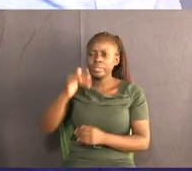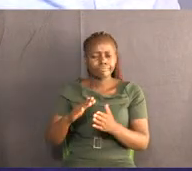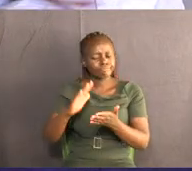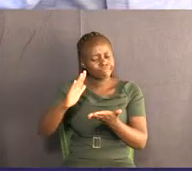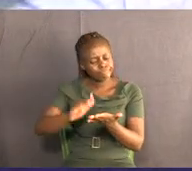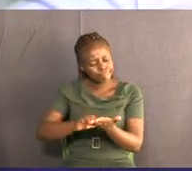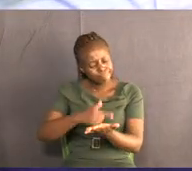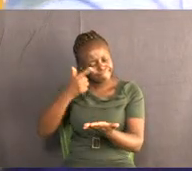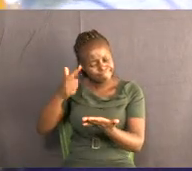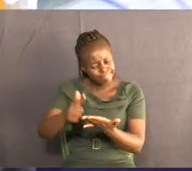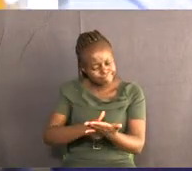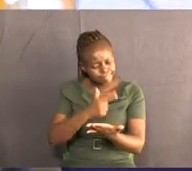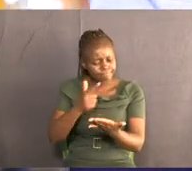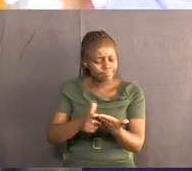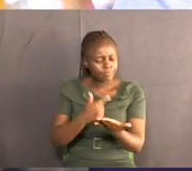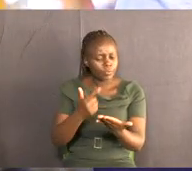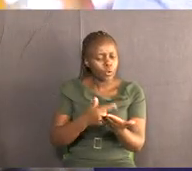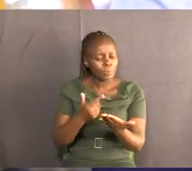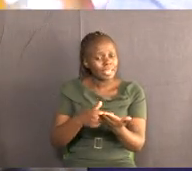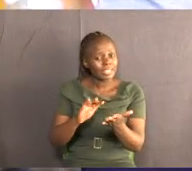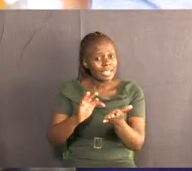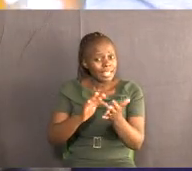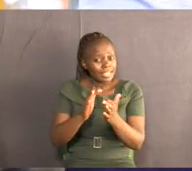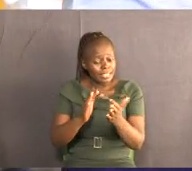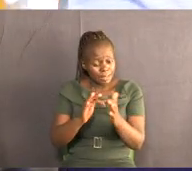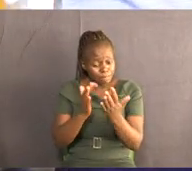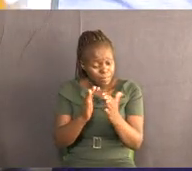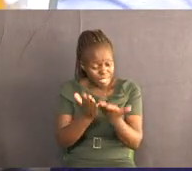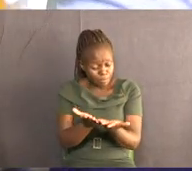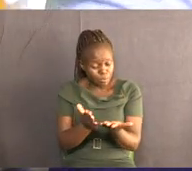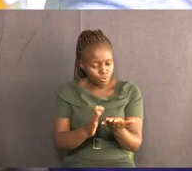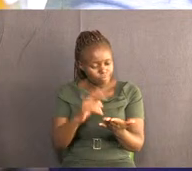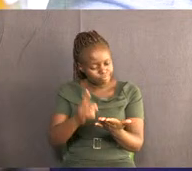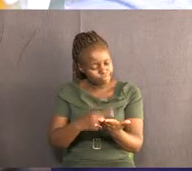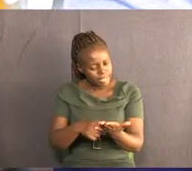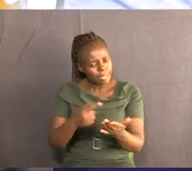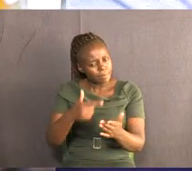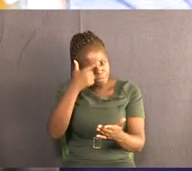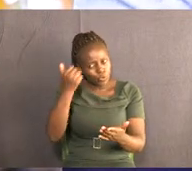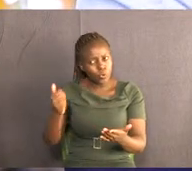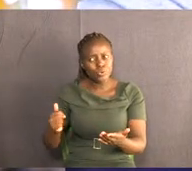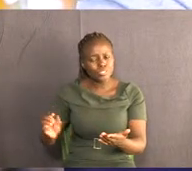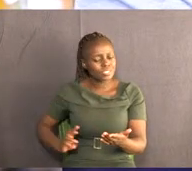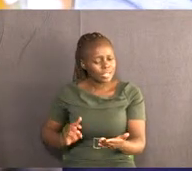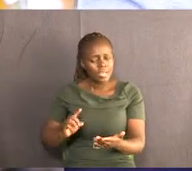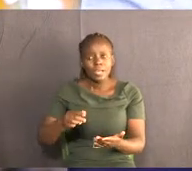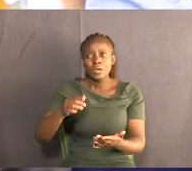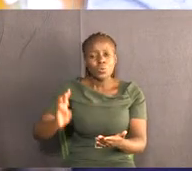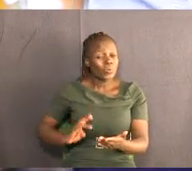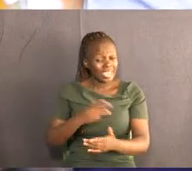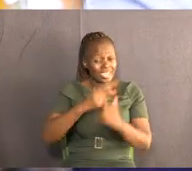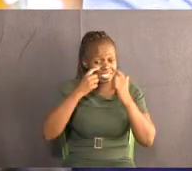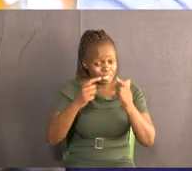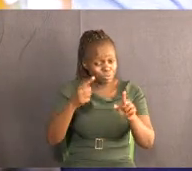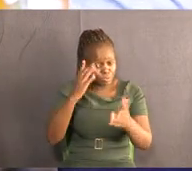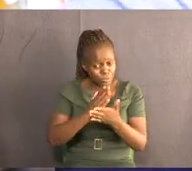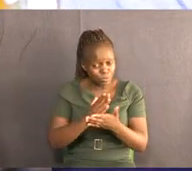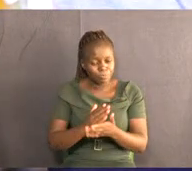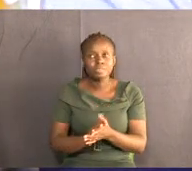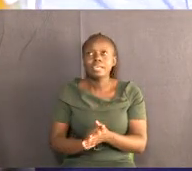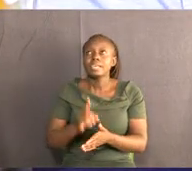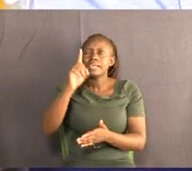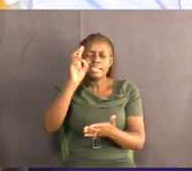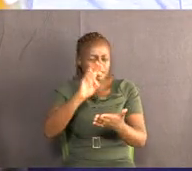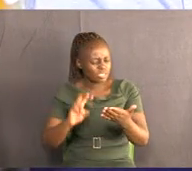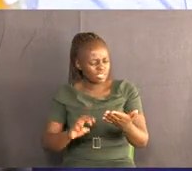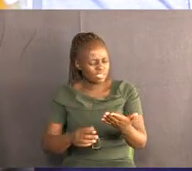he's reading our sins because we are sinful men, I included. And he's reading our past, our present, and our